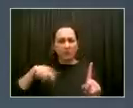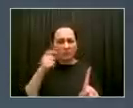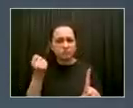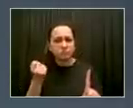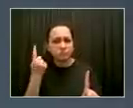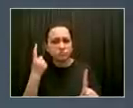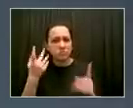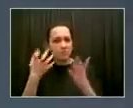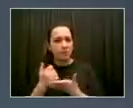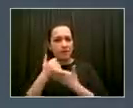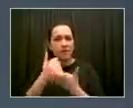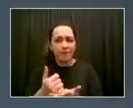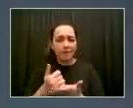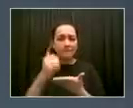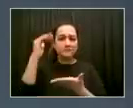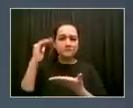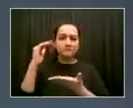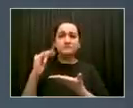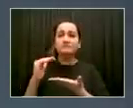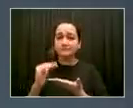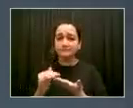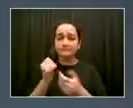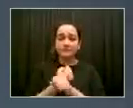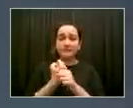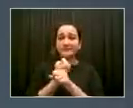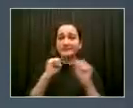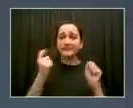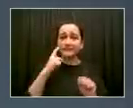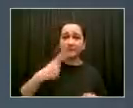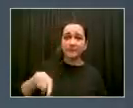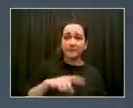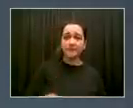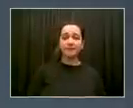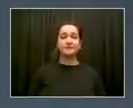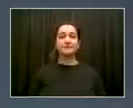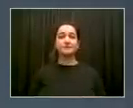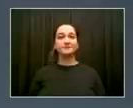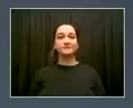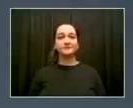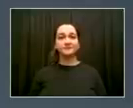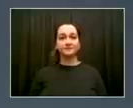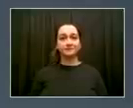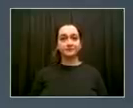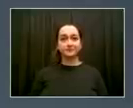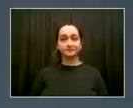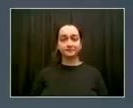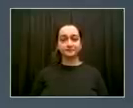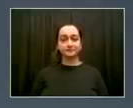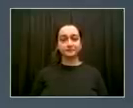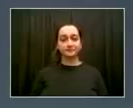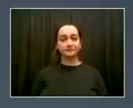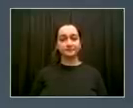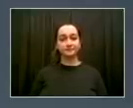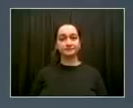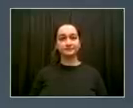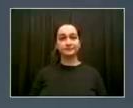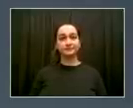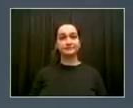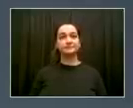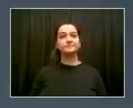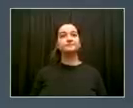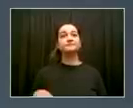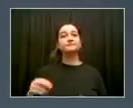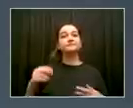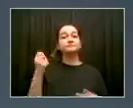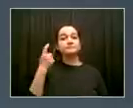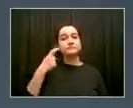participating in a series of meetings throughout the 5 boroughs, and we're going to build relationships and trust with various communities and